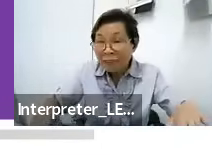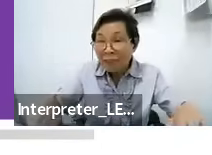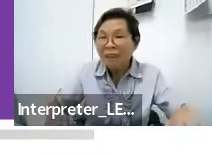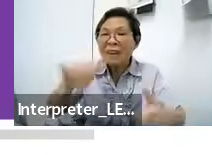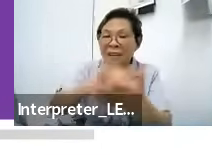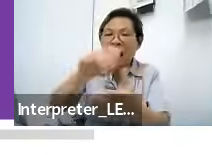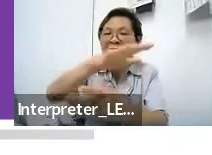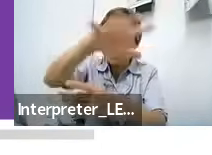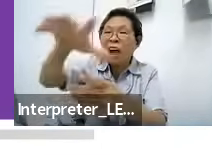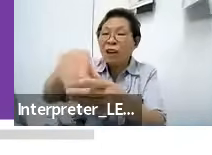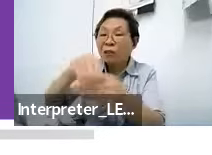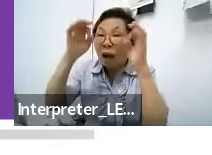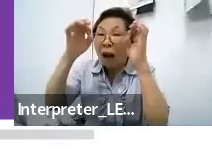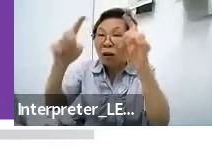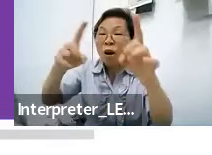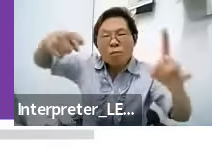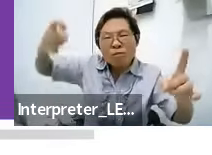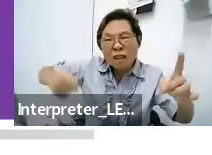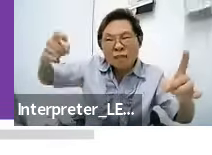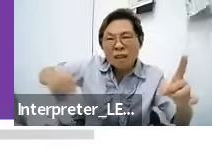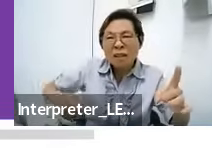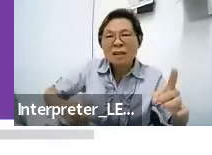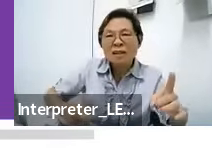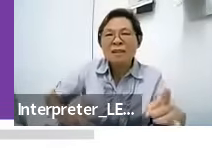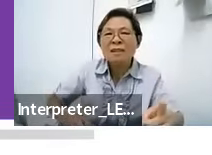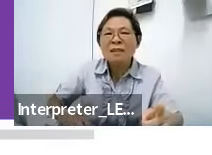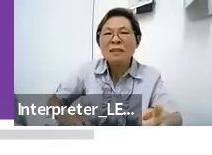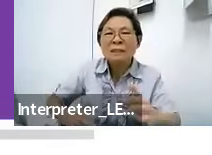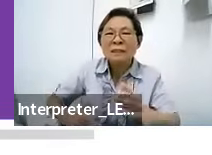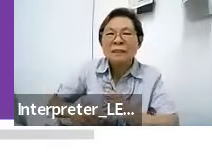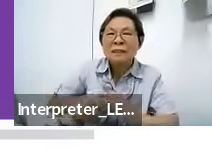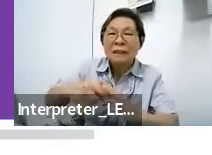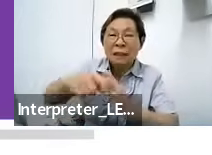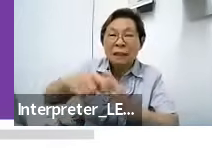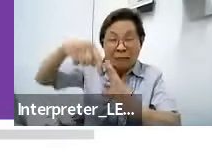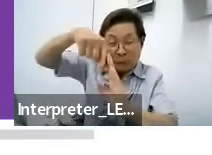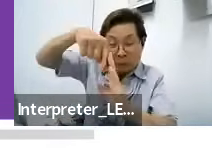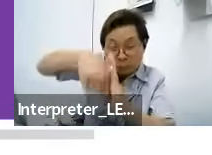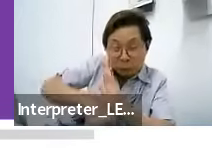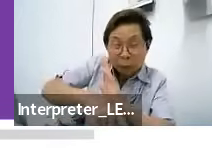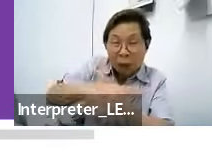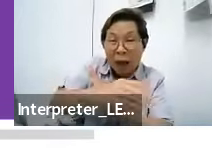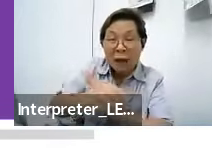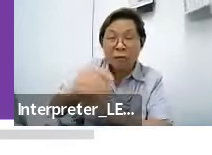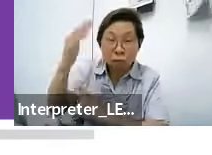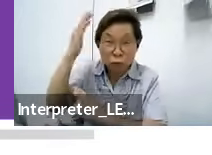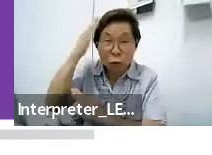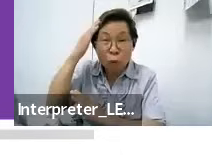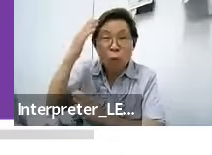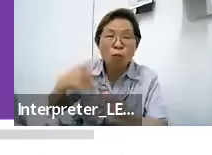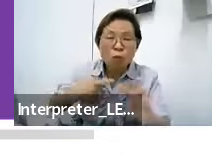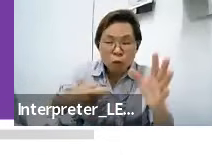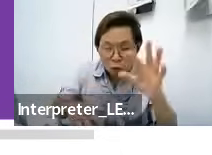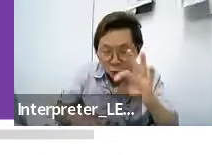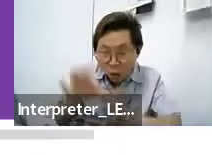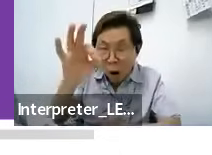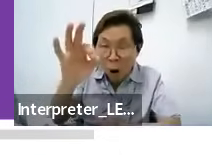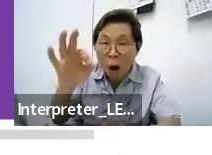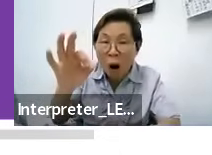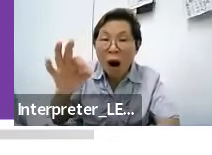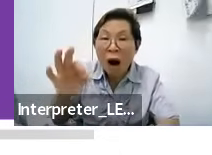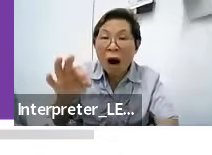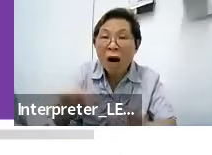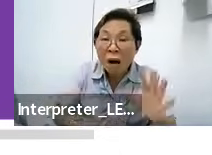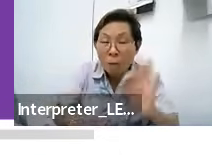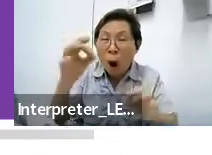inclusive education needs to be explicit and conscious. So what we found in our past research that despite